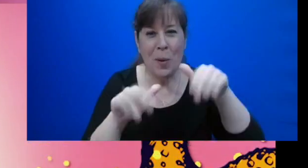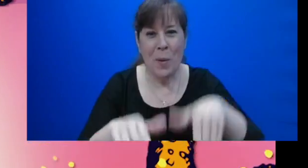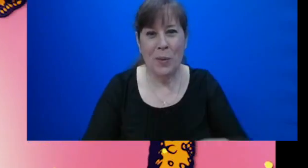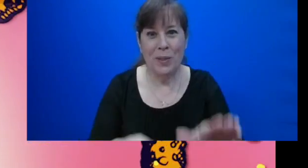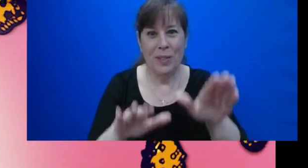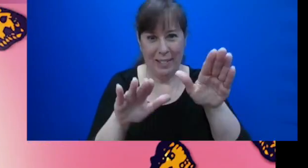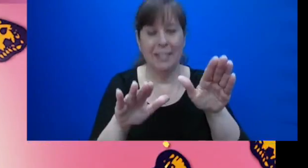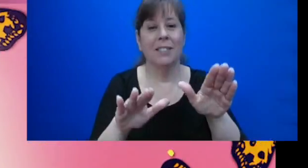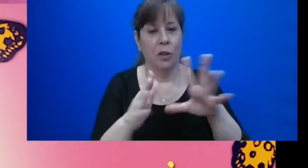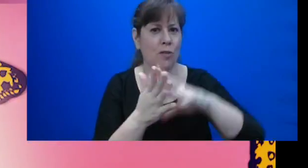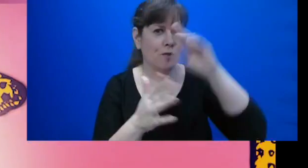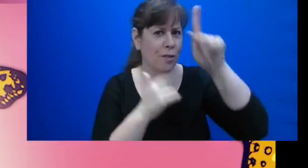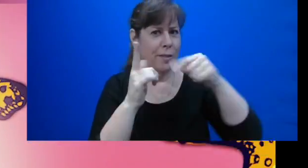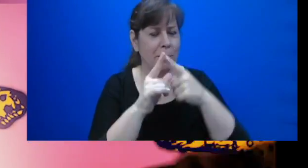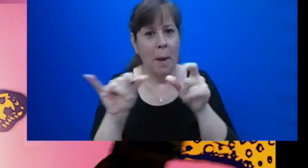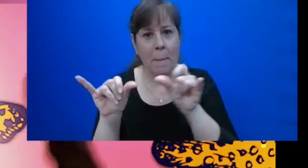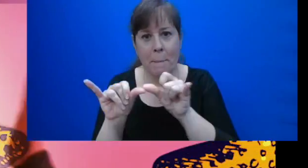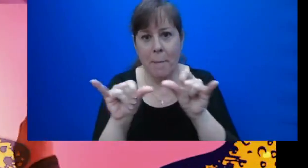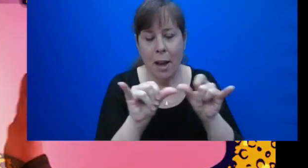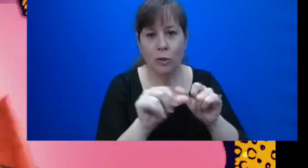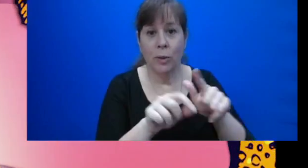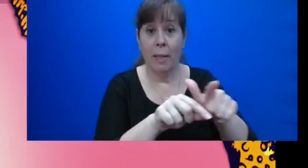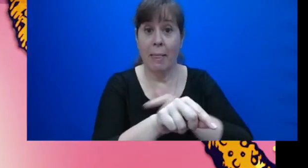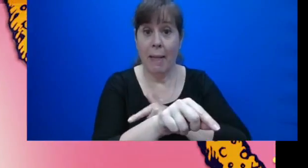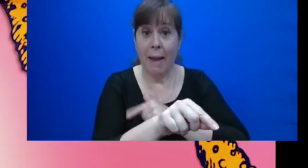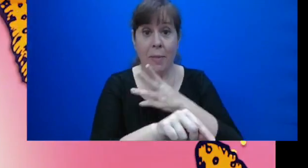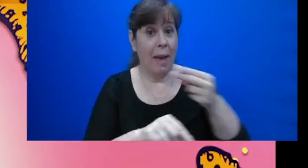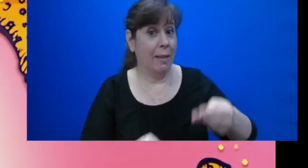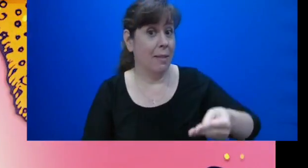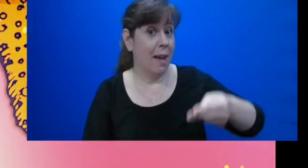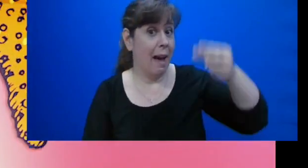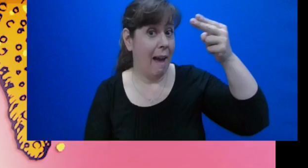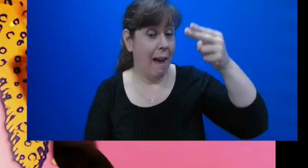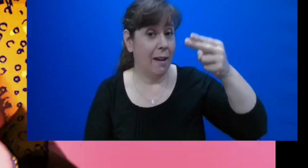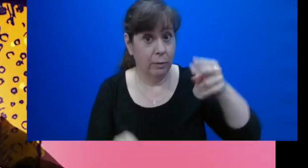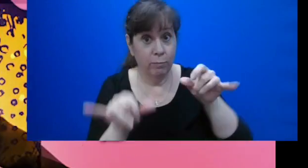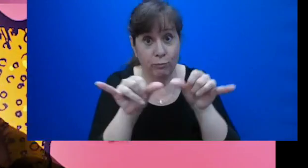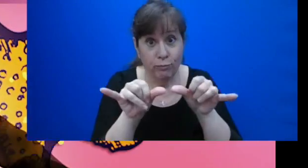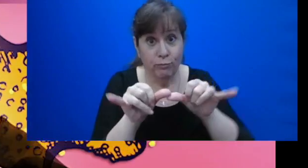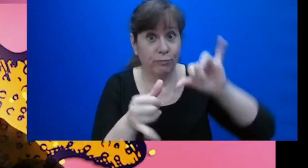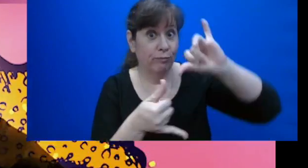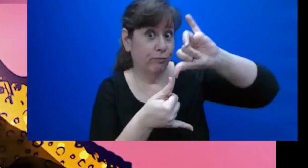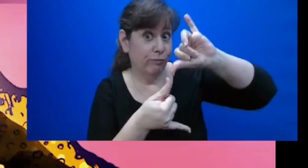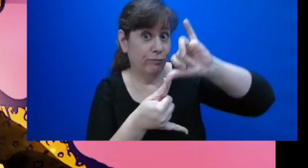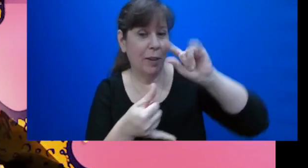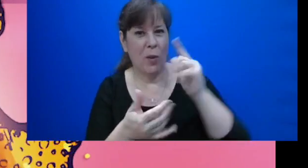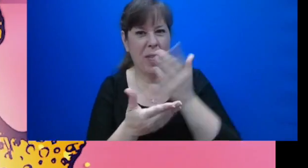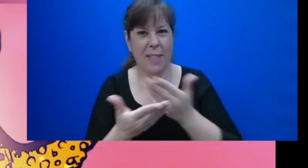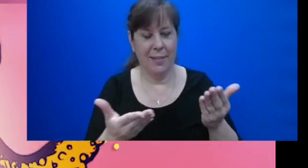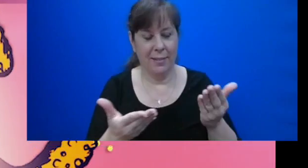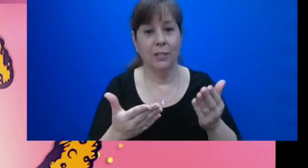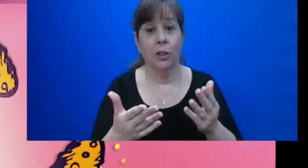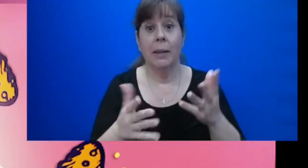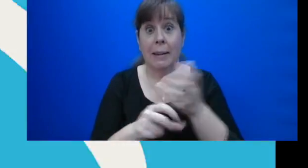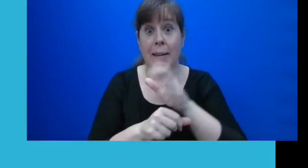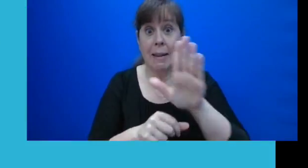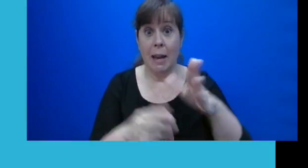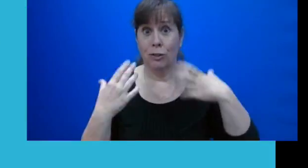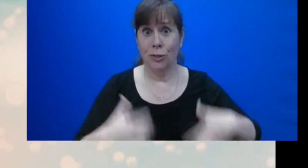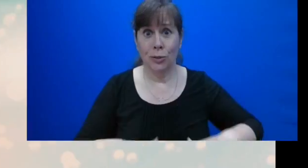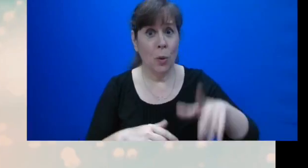all about measuring the length and height of objects. Grab your mask and snorkel. Let's